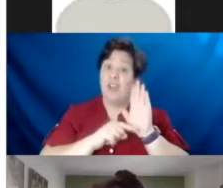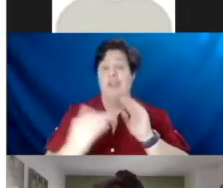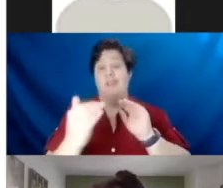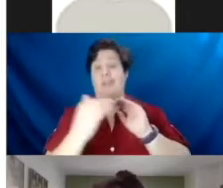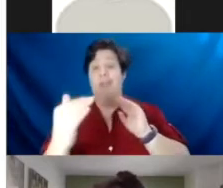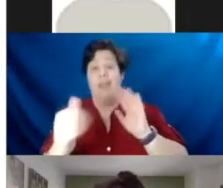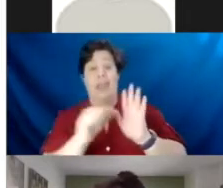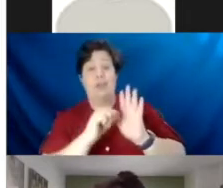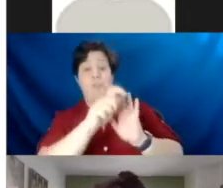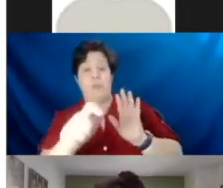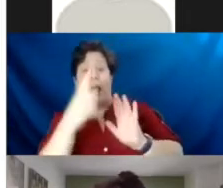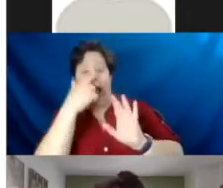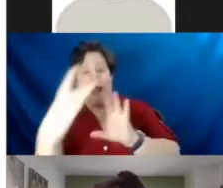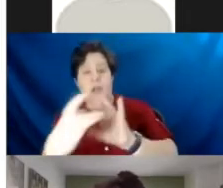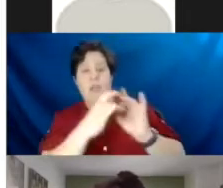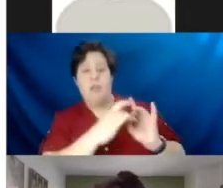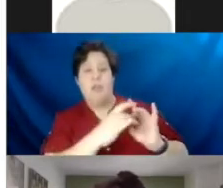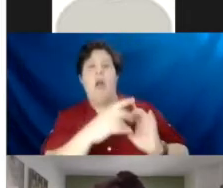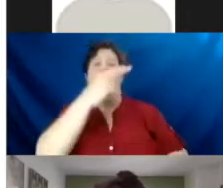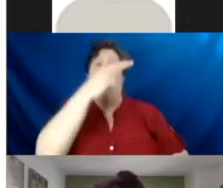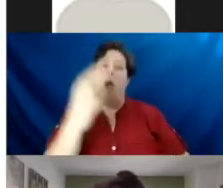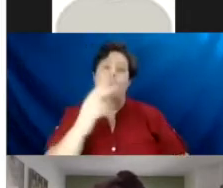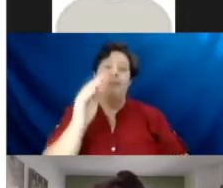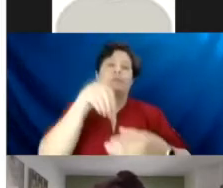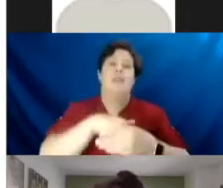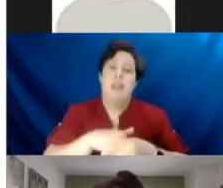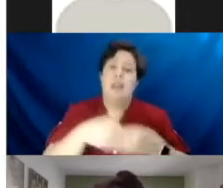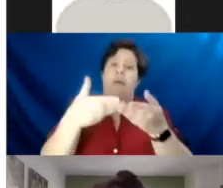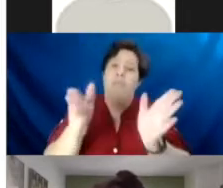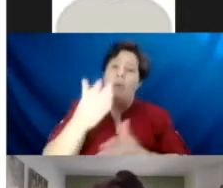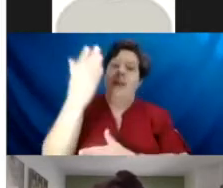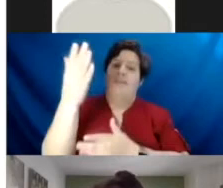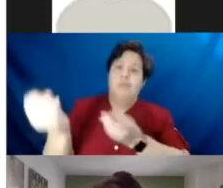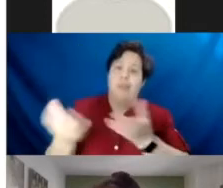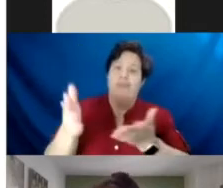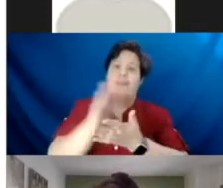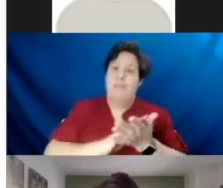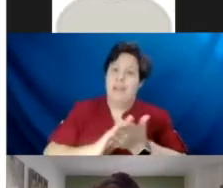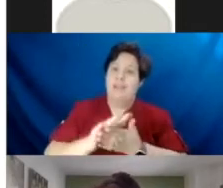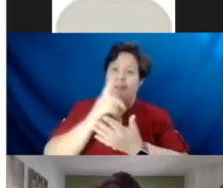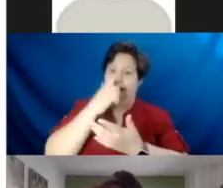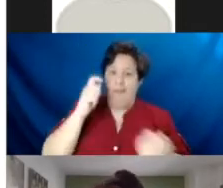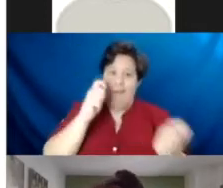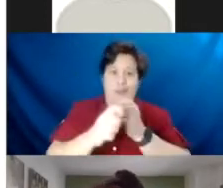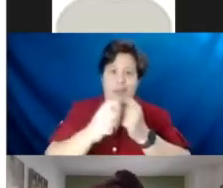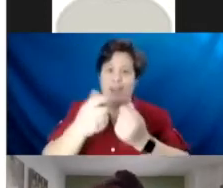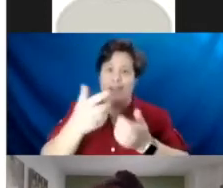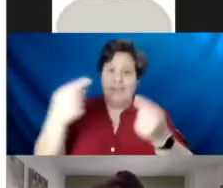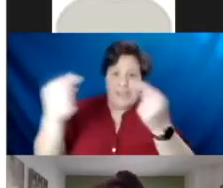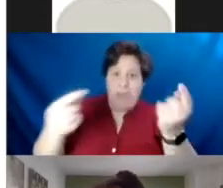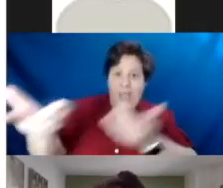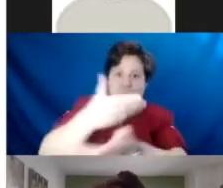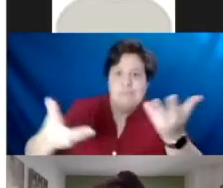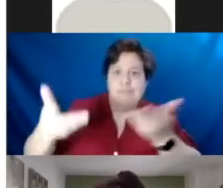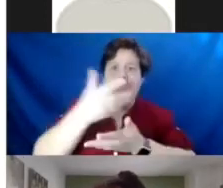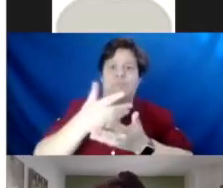to. We will embed artists within public services to lead change, stimulate debate and find creative solutions. We